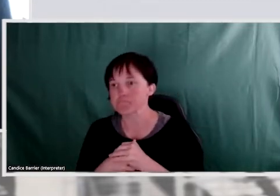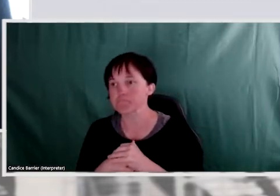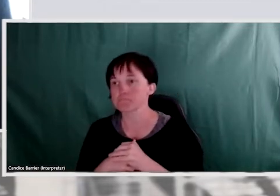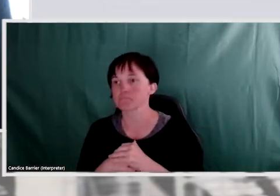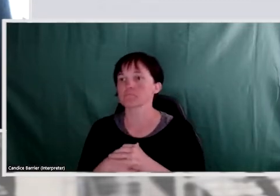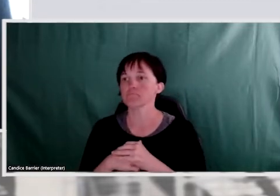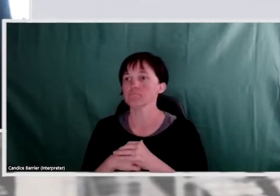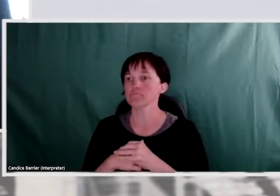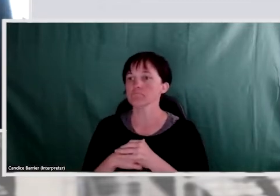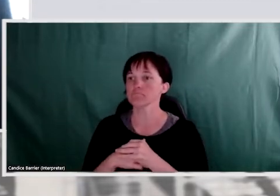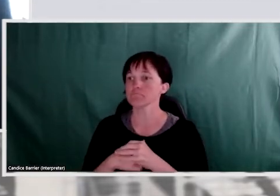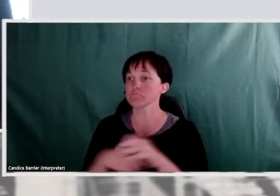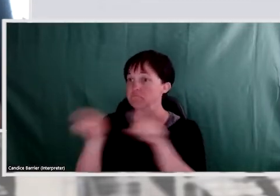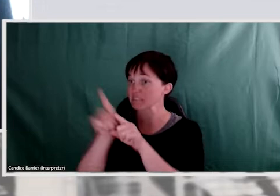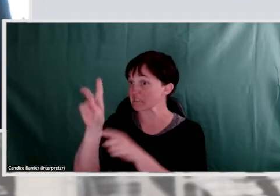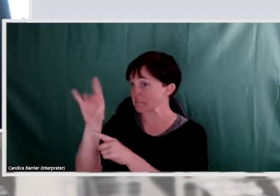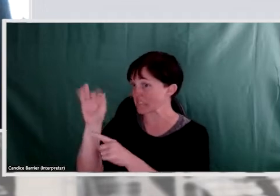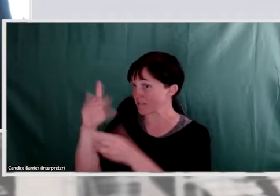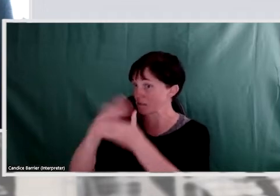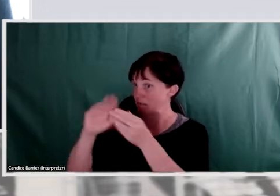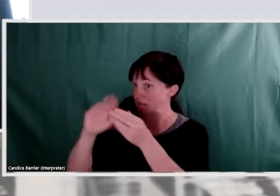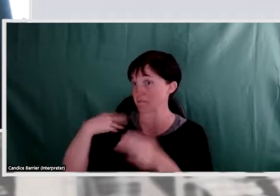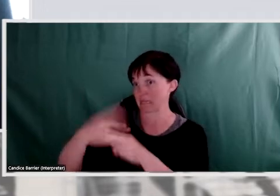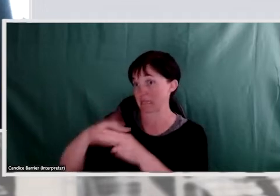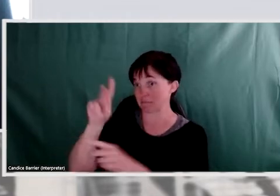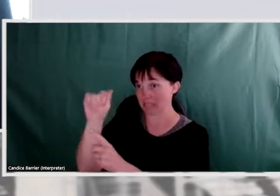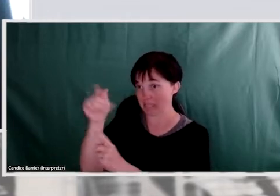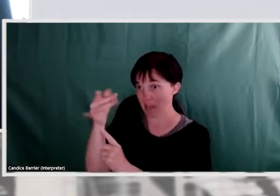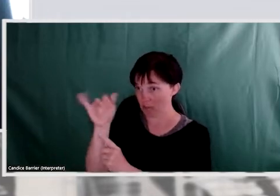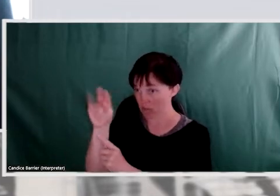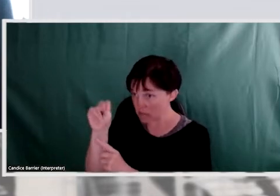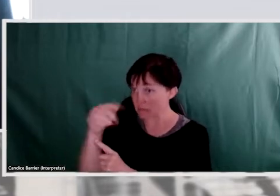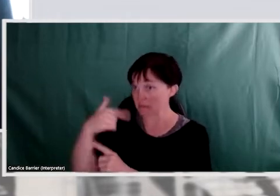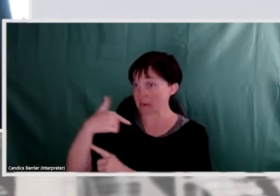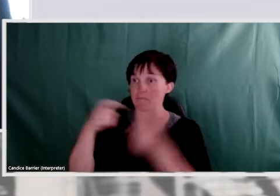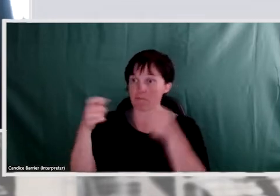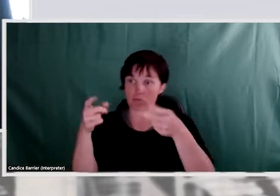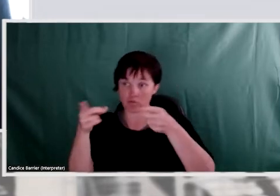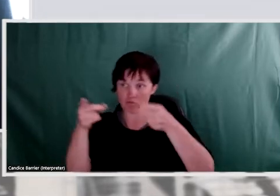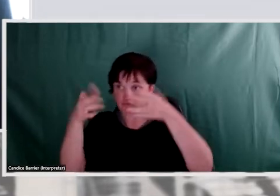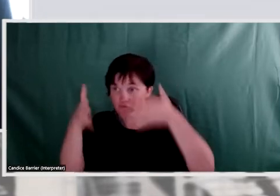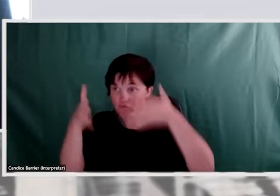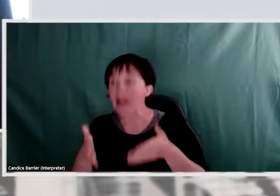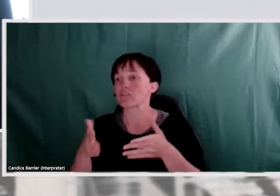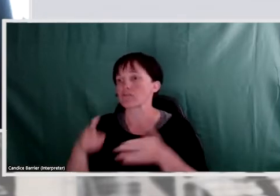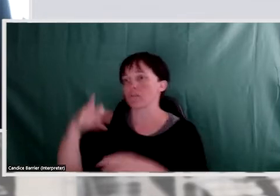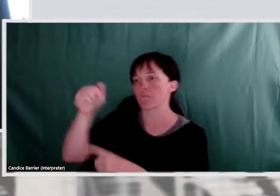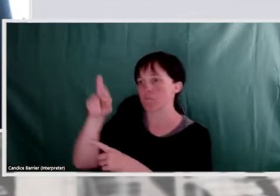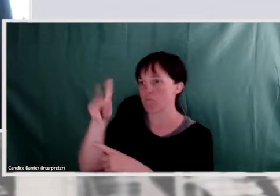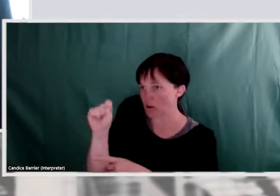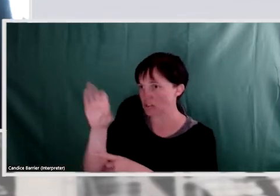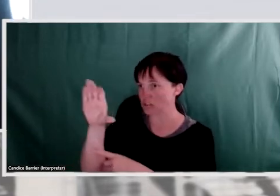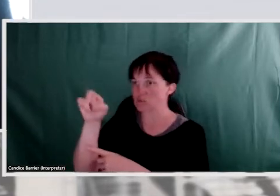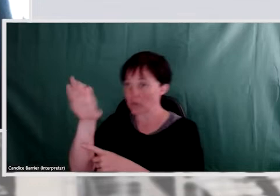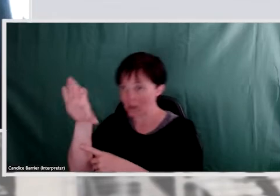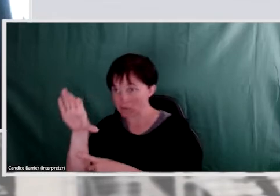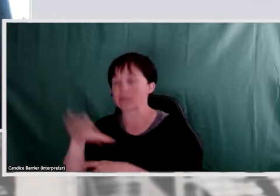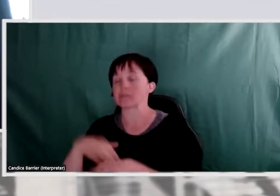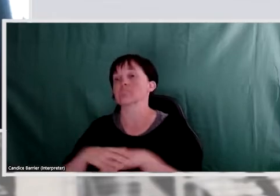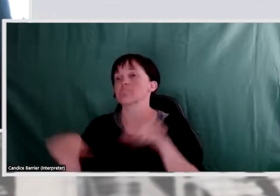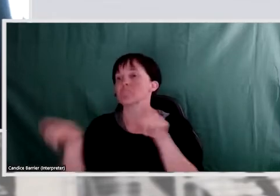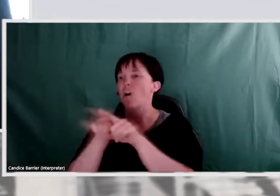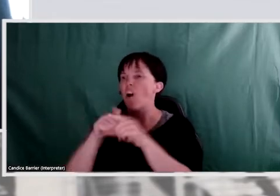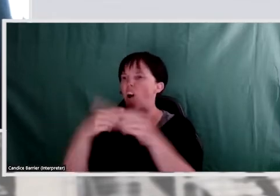as David mentioned, my name is Catherine Vargas. I'm the director of the Department of Parks and Recreation, also known as City Parks. I also have